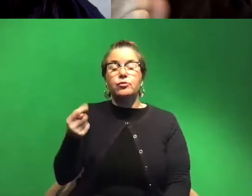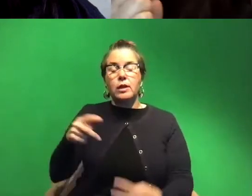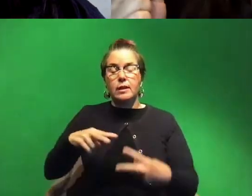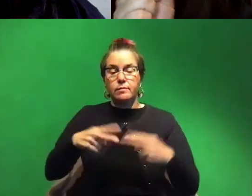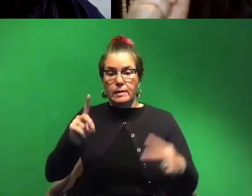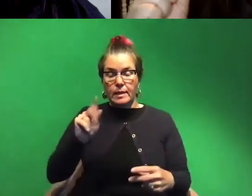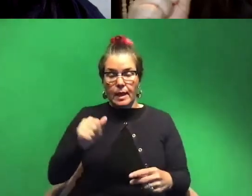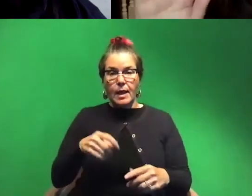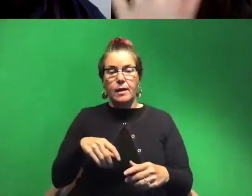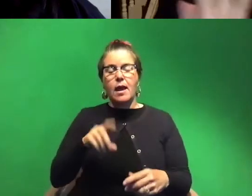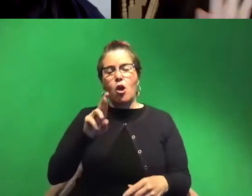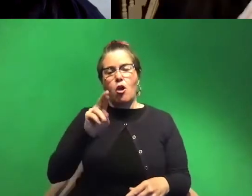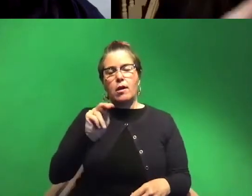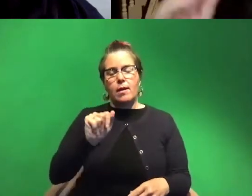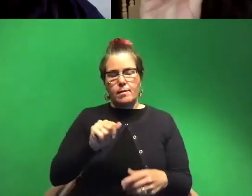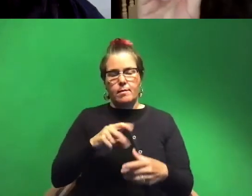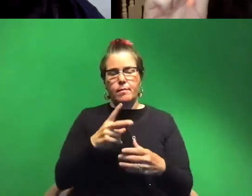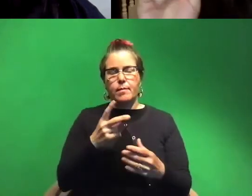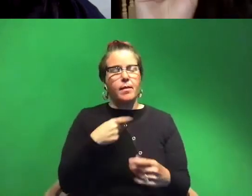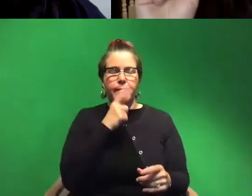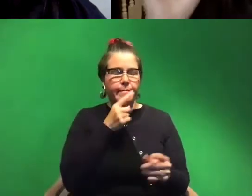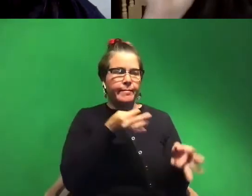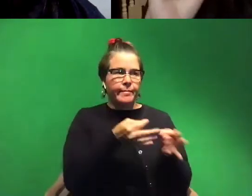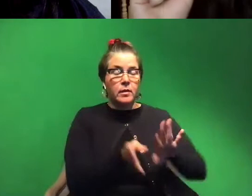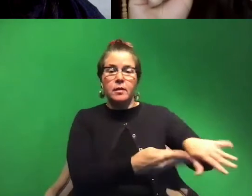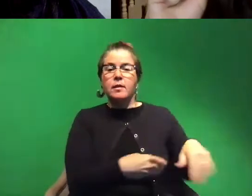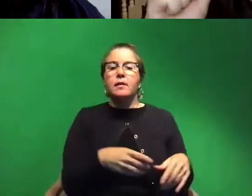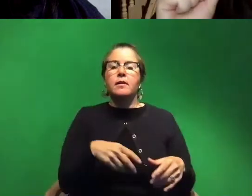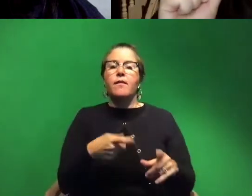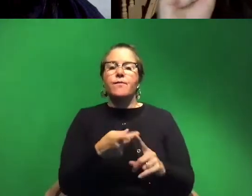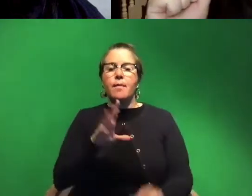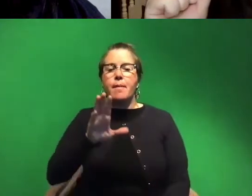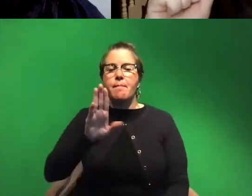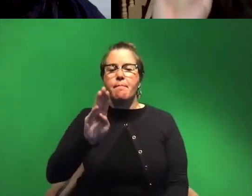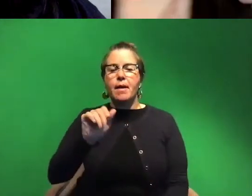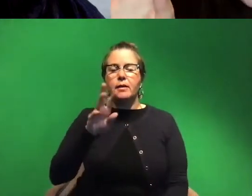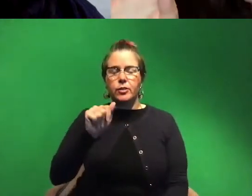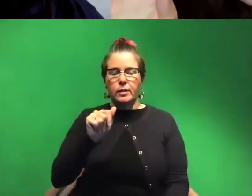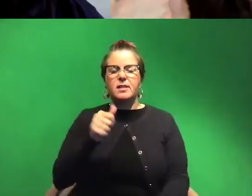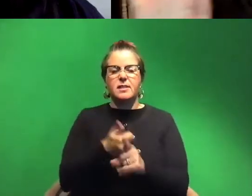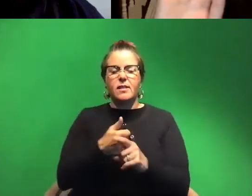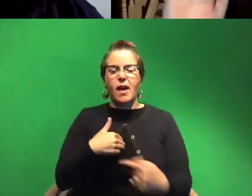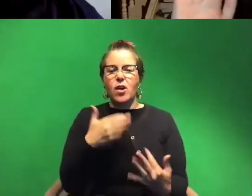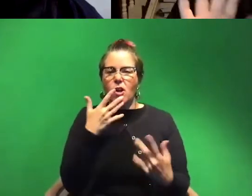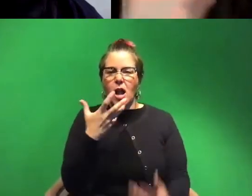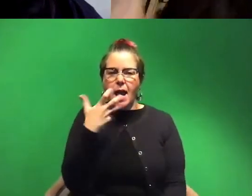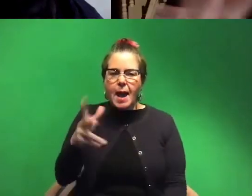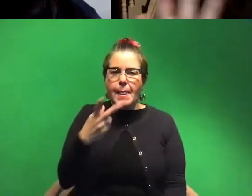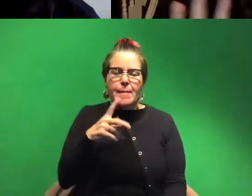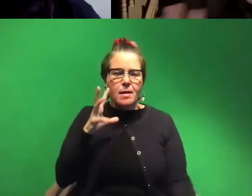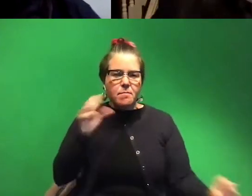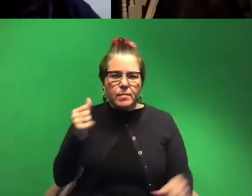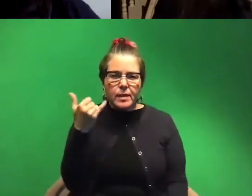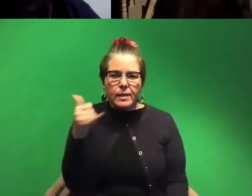and RNA, we won't get into that, out of this bacteria that has pigments. They're like hot pink, bright yellow. They're